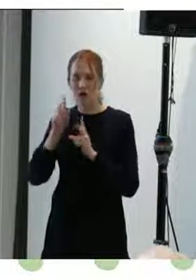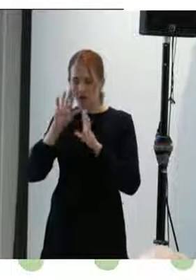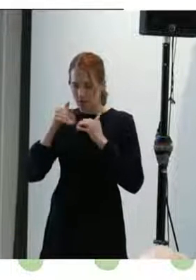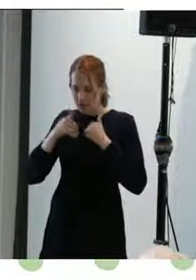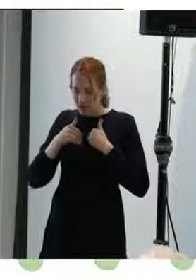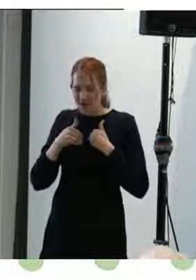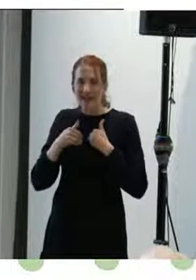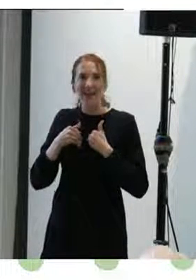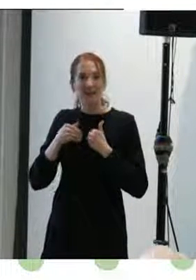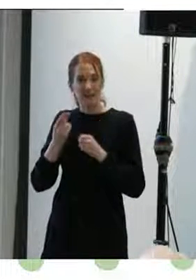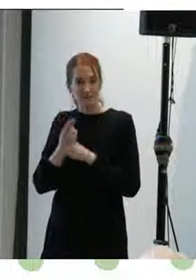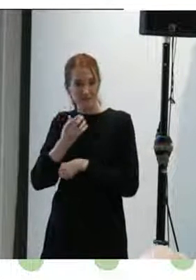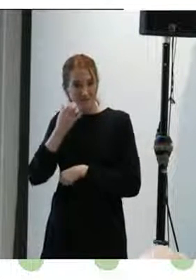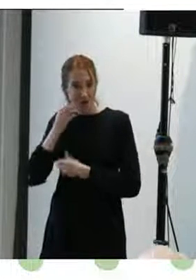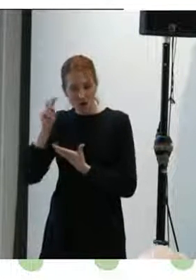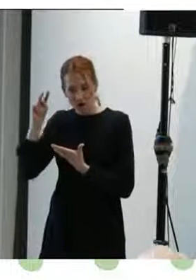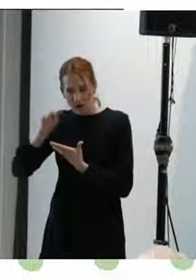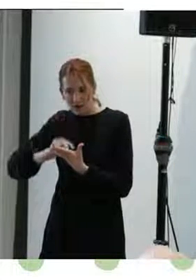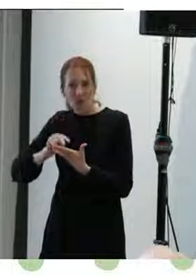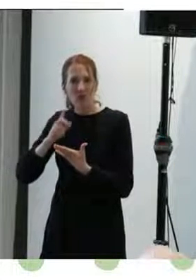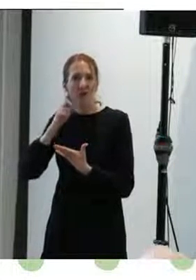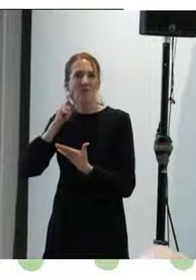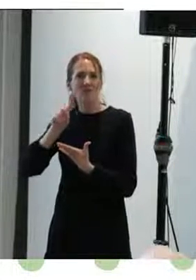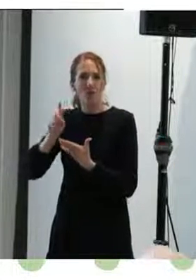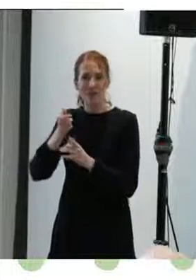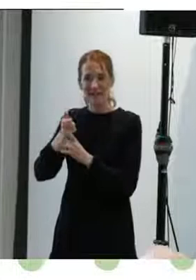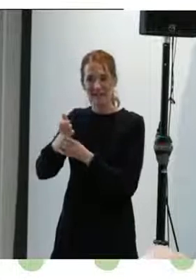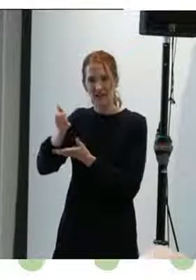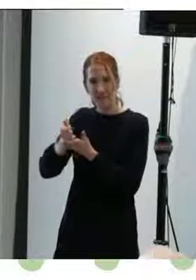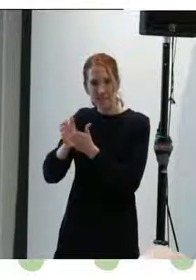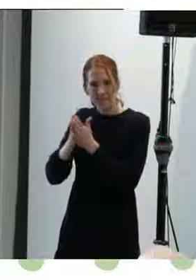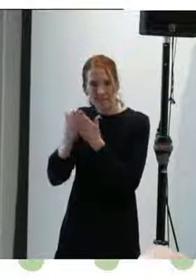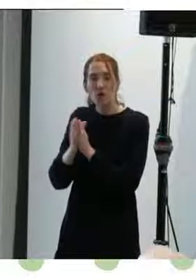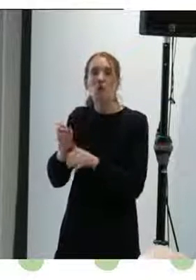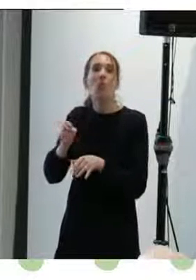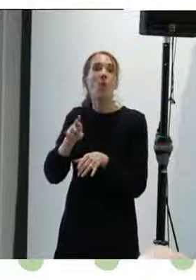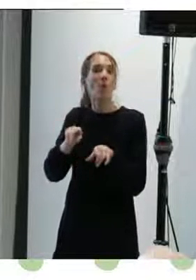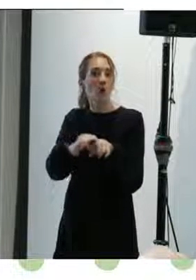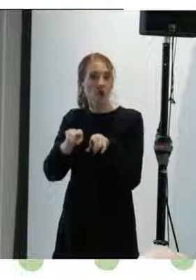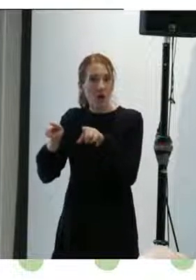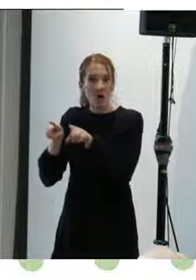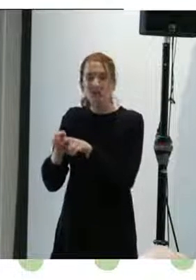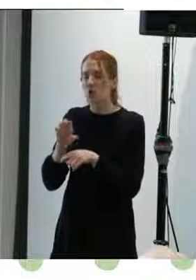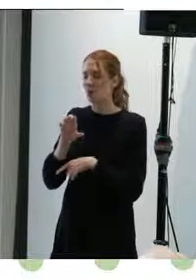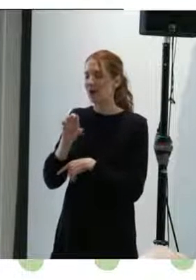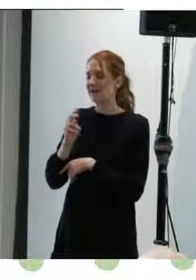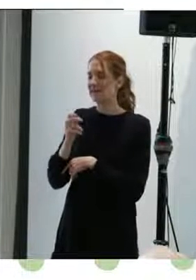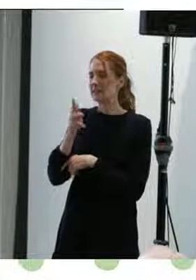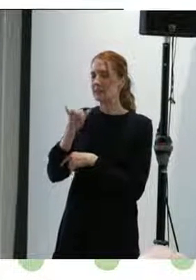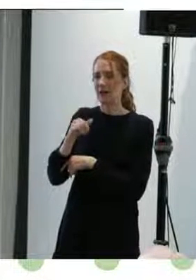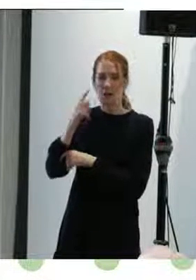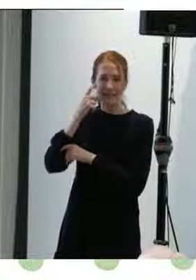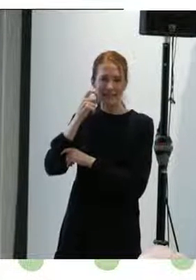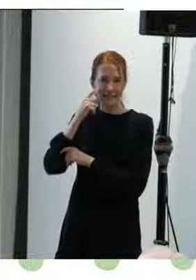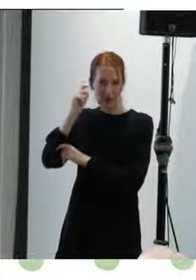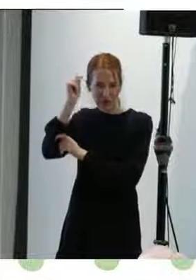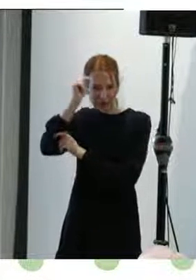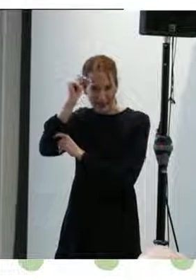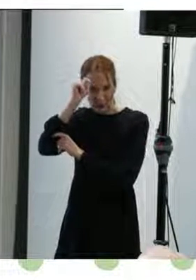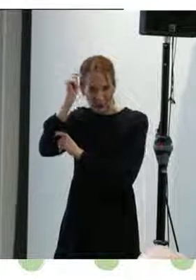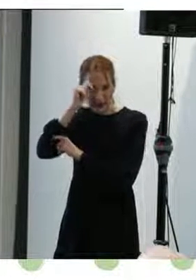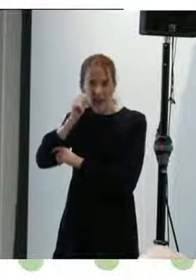their phones or in the self-help industry, solitary strategies that turned them against each other or only